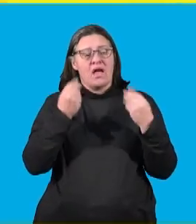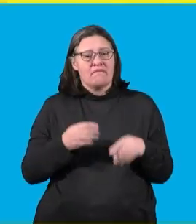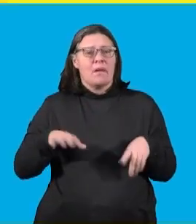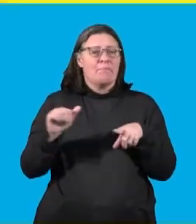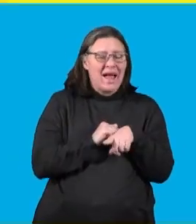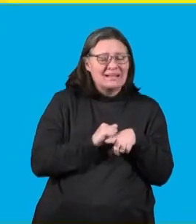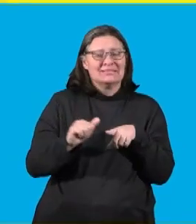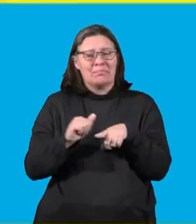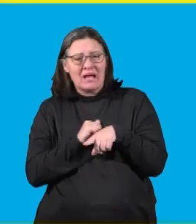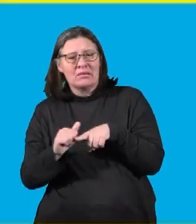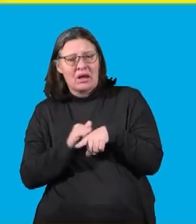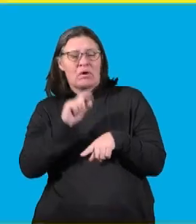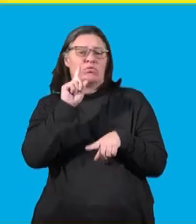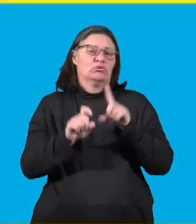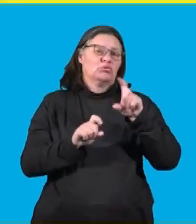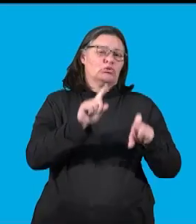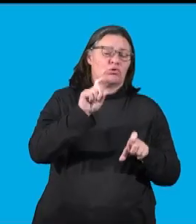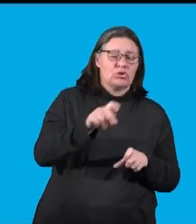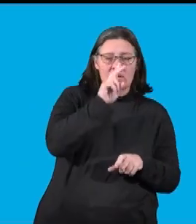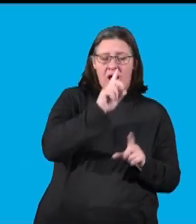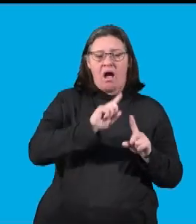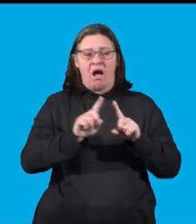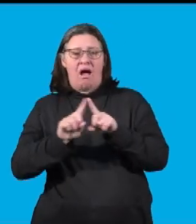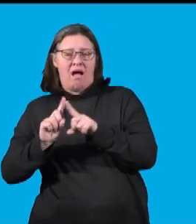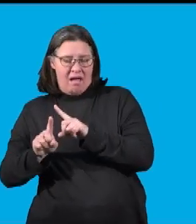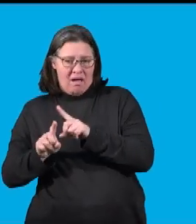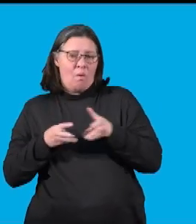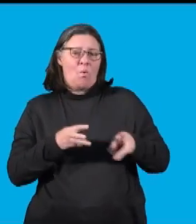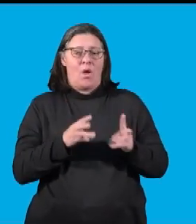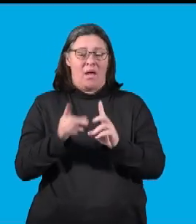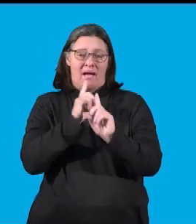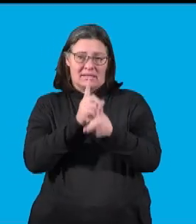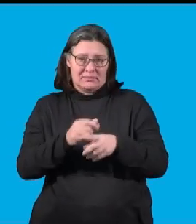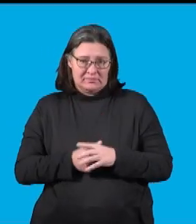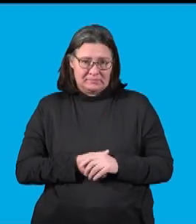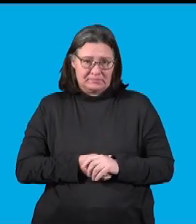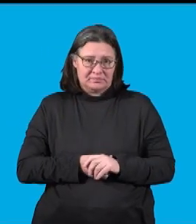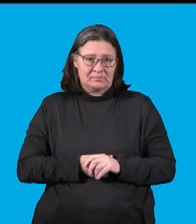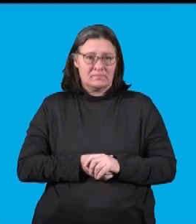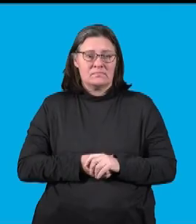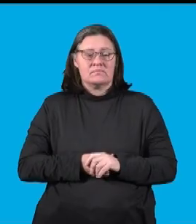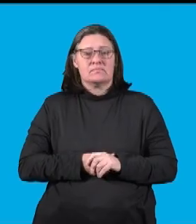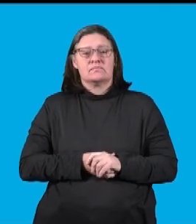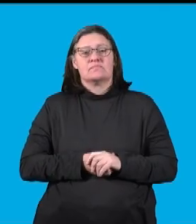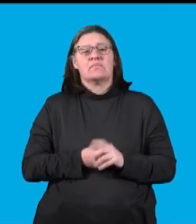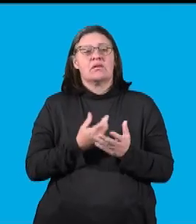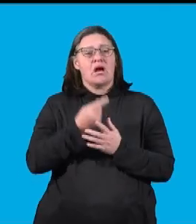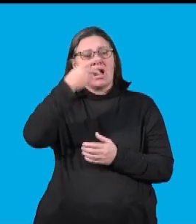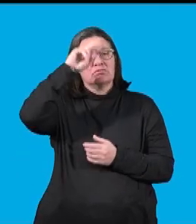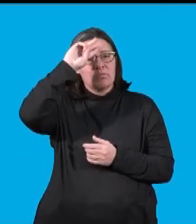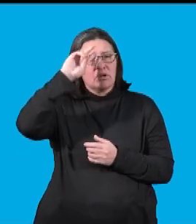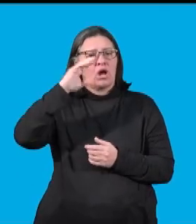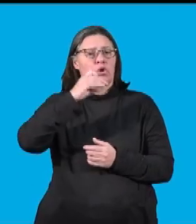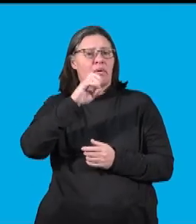we've got to practice a lot of questions to see how these questions can be asked. We're going to look